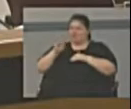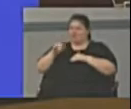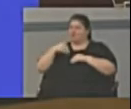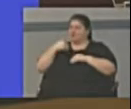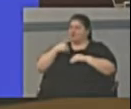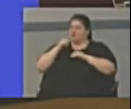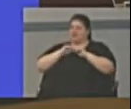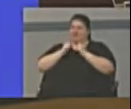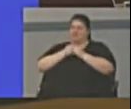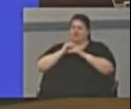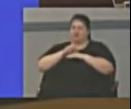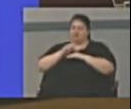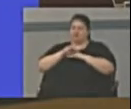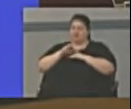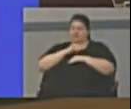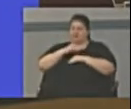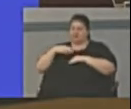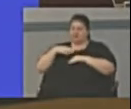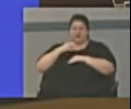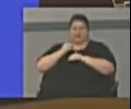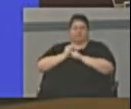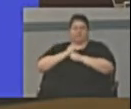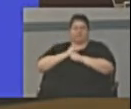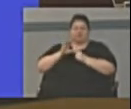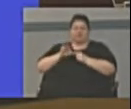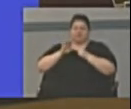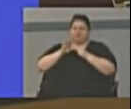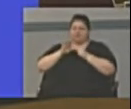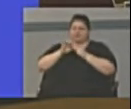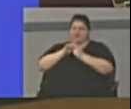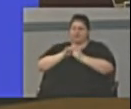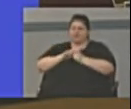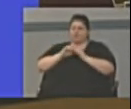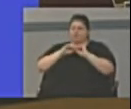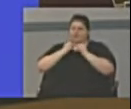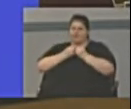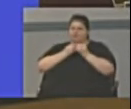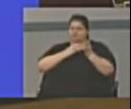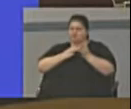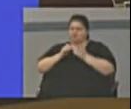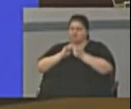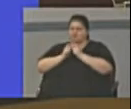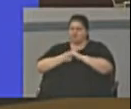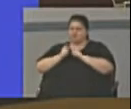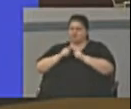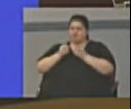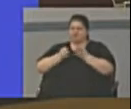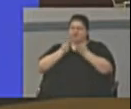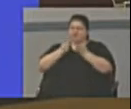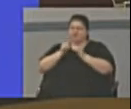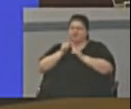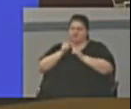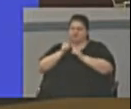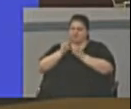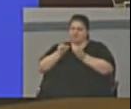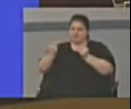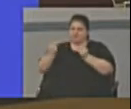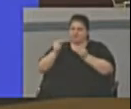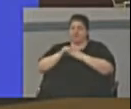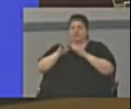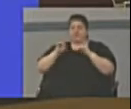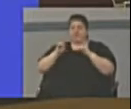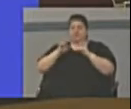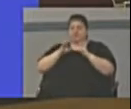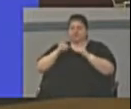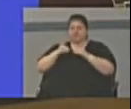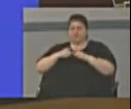Advisory Council and to make certain technical and organizational changes to the text of the resolution. I read the title into the record